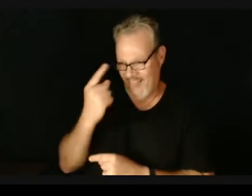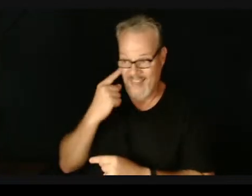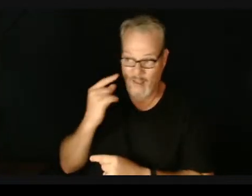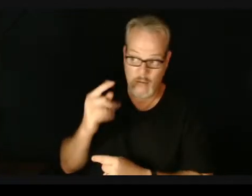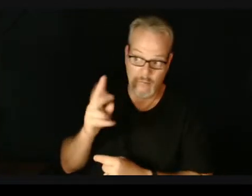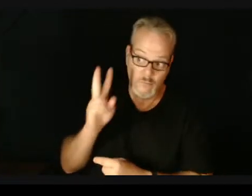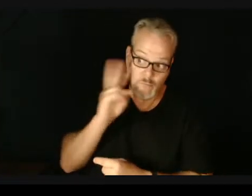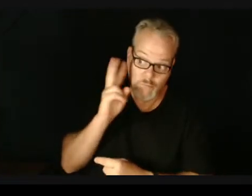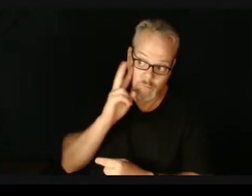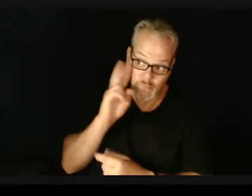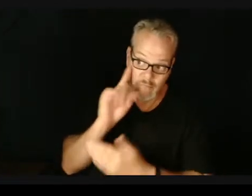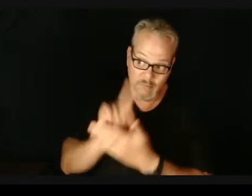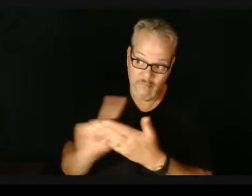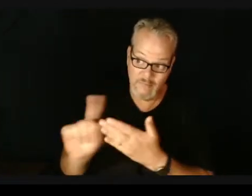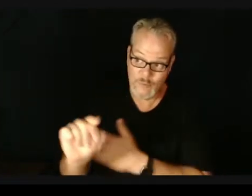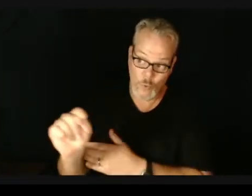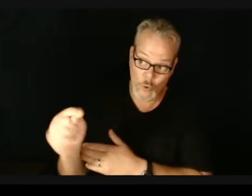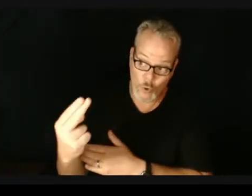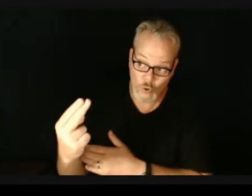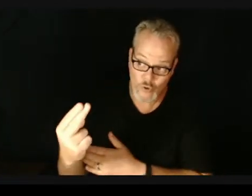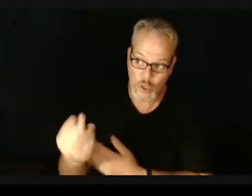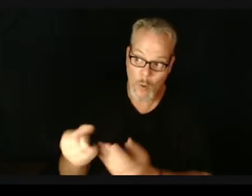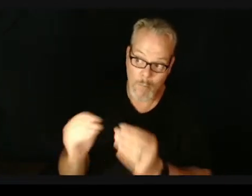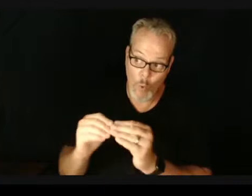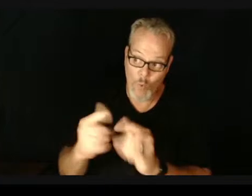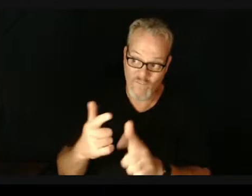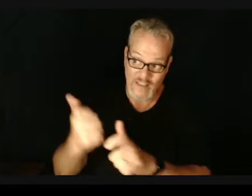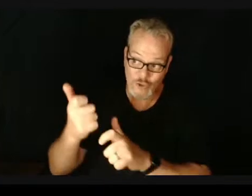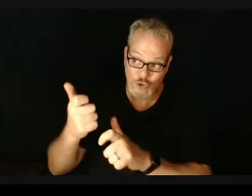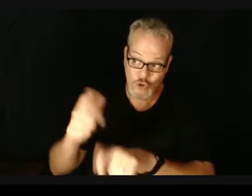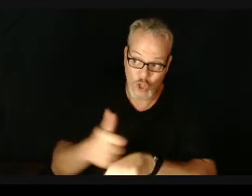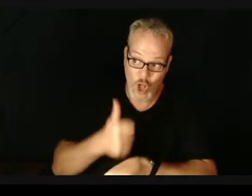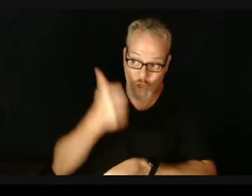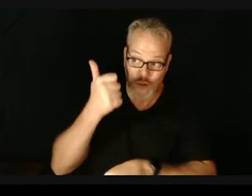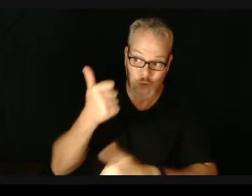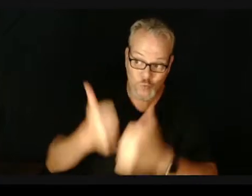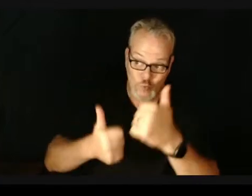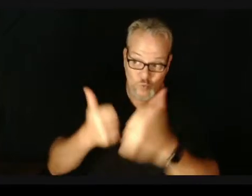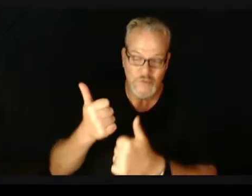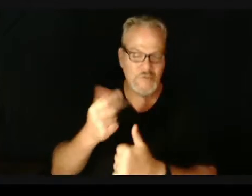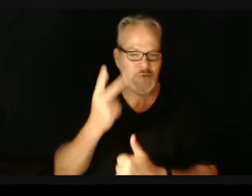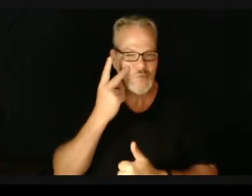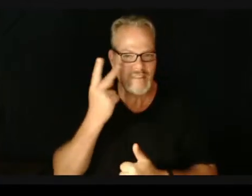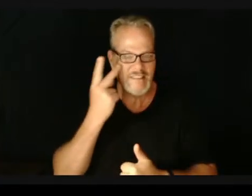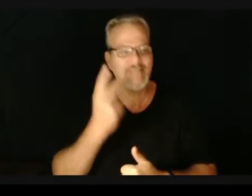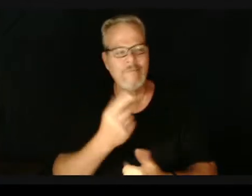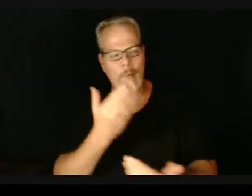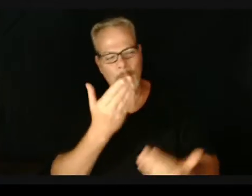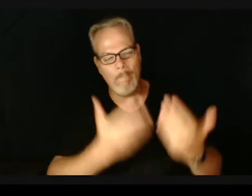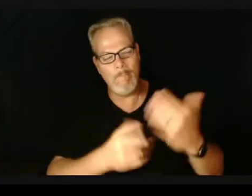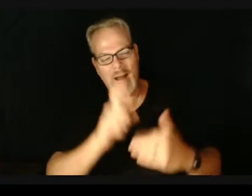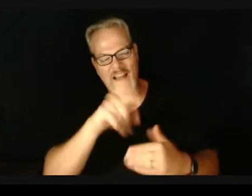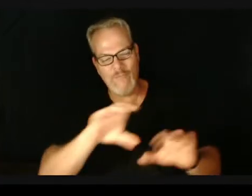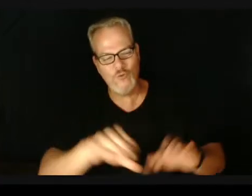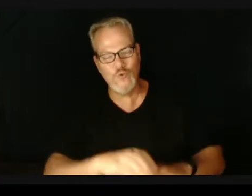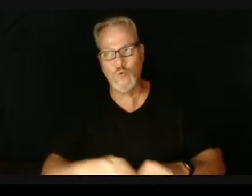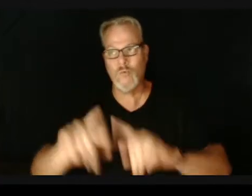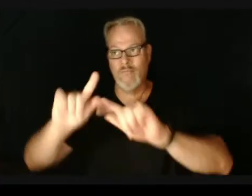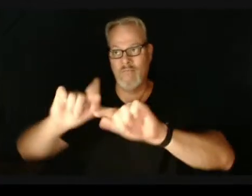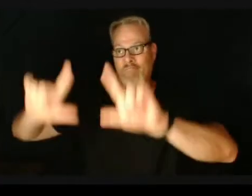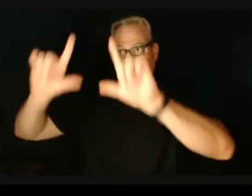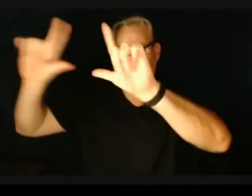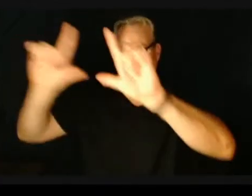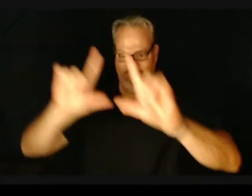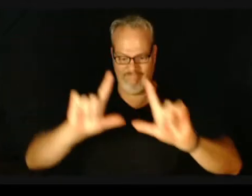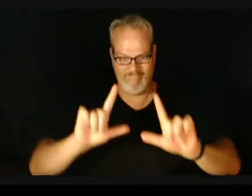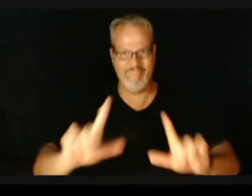take a little longer? Right? That's probably our biggest mystery now. It seems like everything else is back on track. We might have to do a picture-in-picture next episode. Be like, oh,